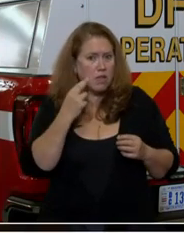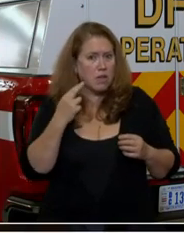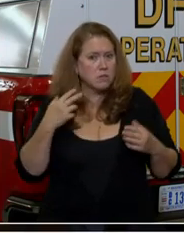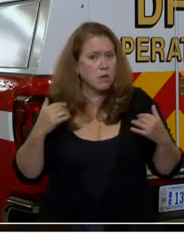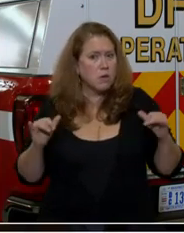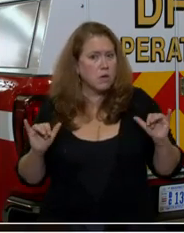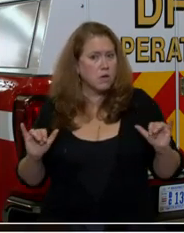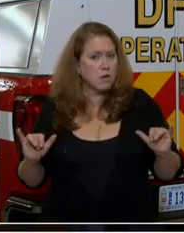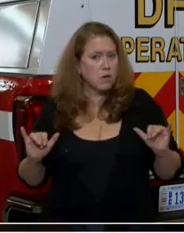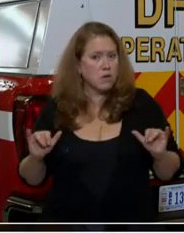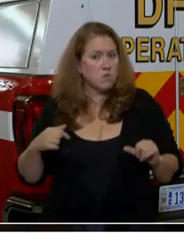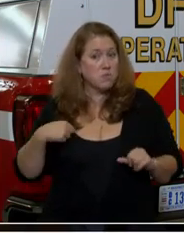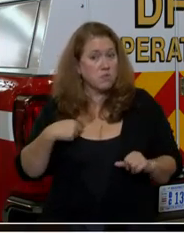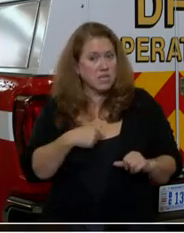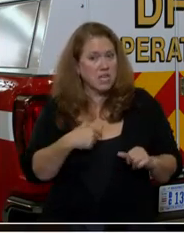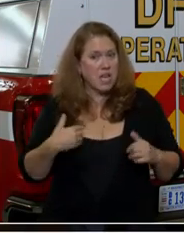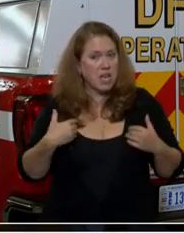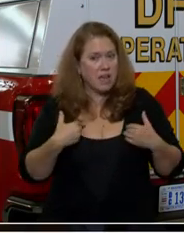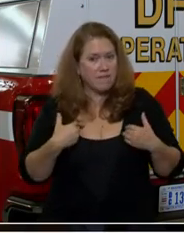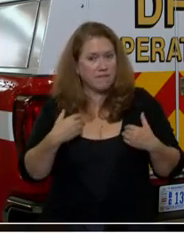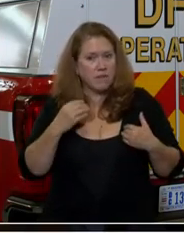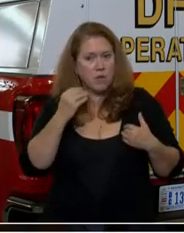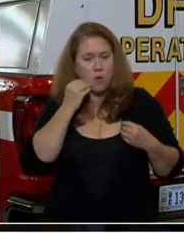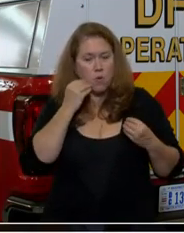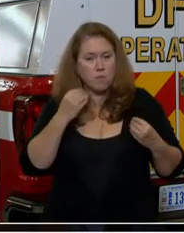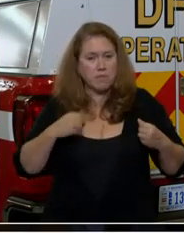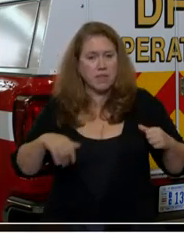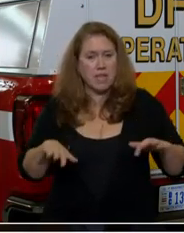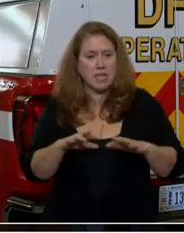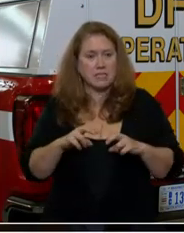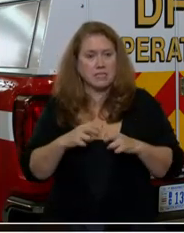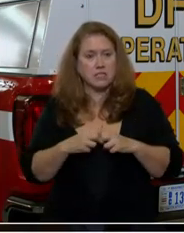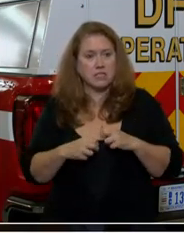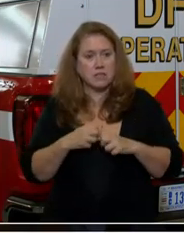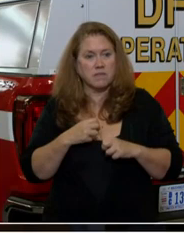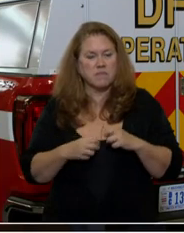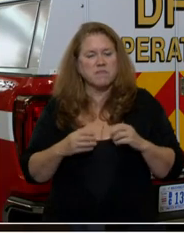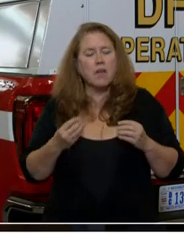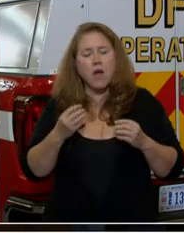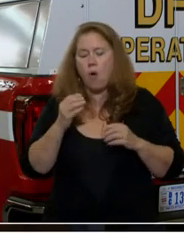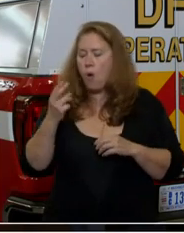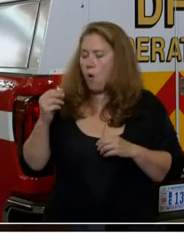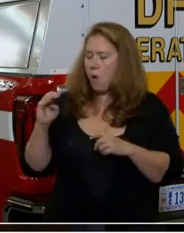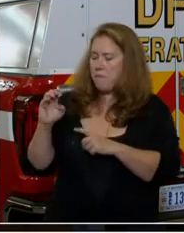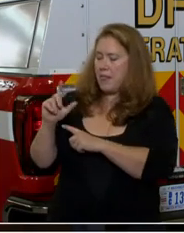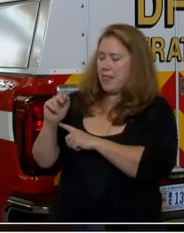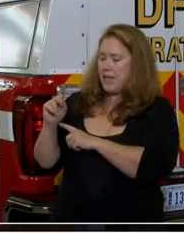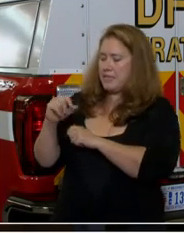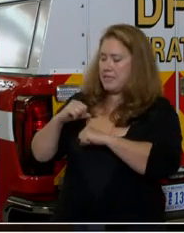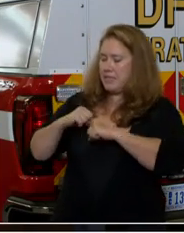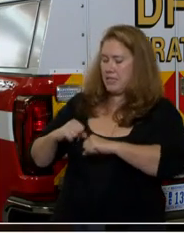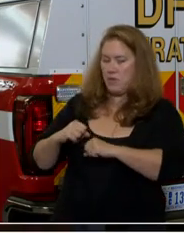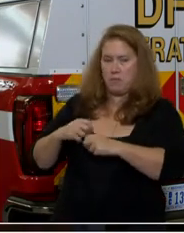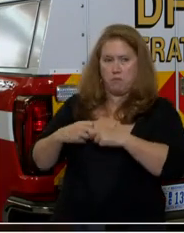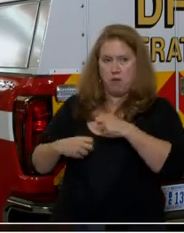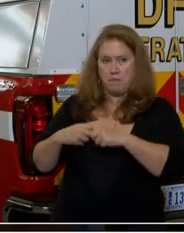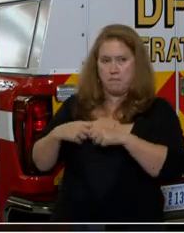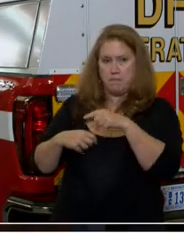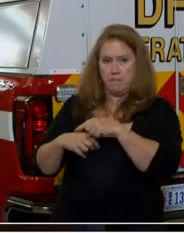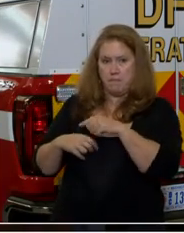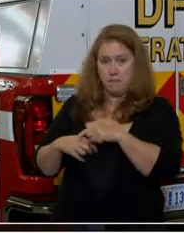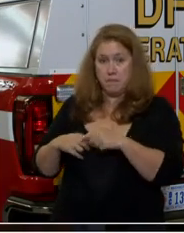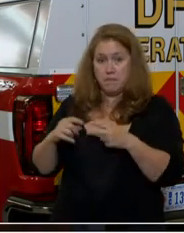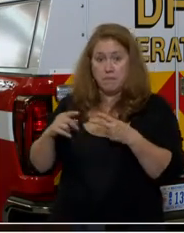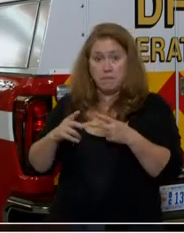They refused to be part of a bomb. At the Pentagon, we draw on a regional response that